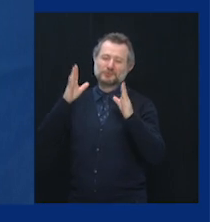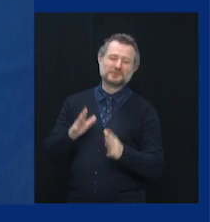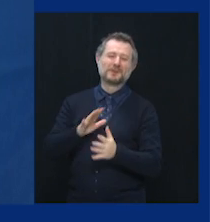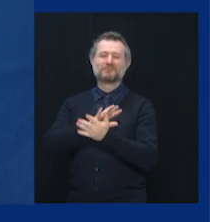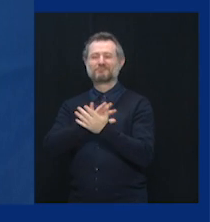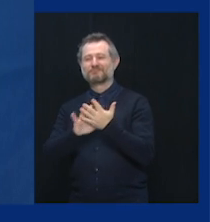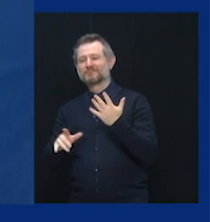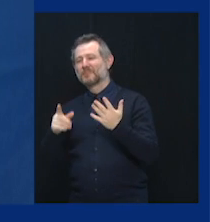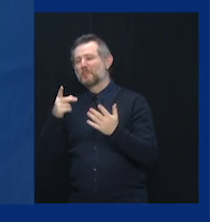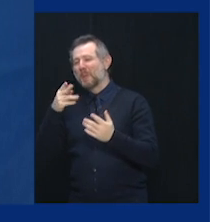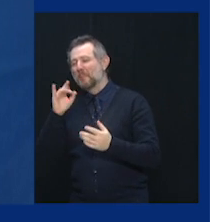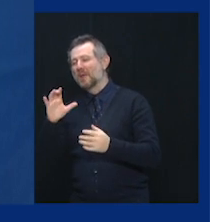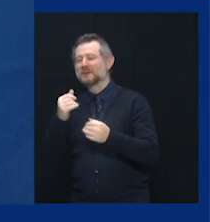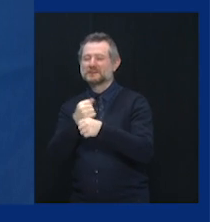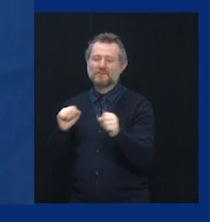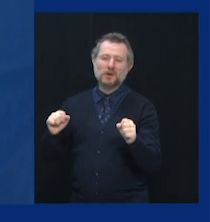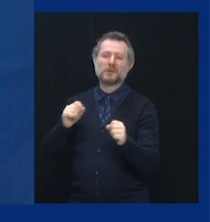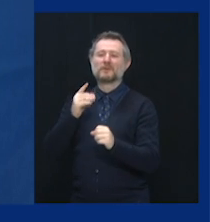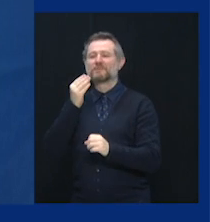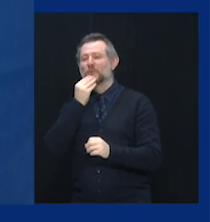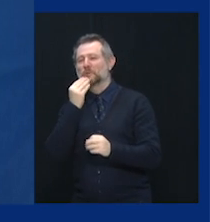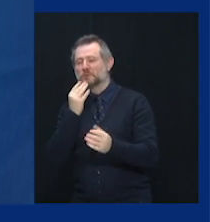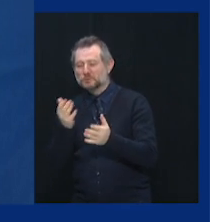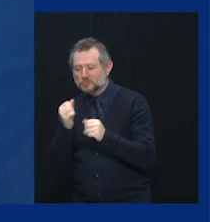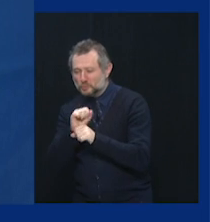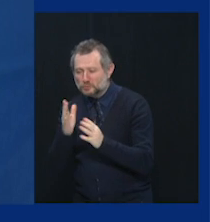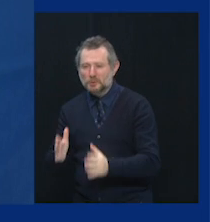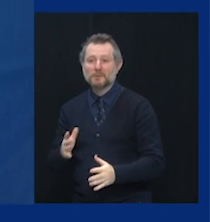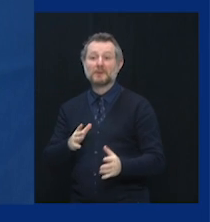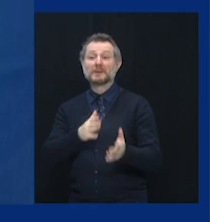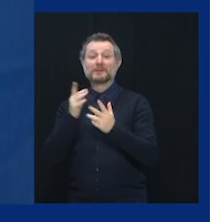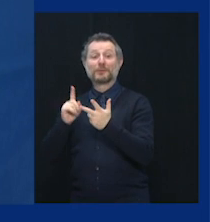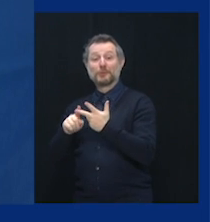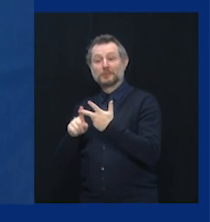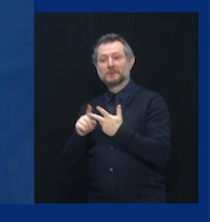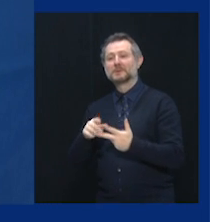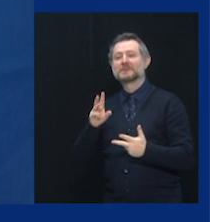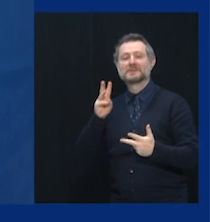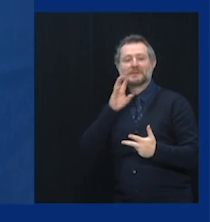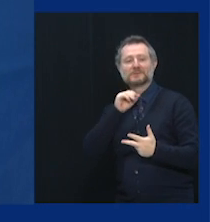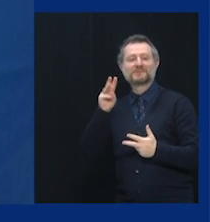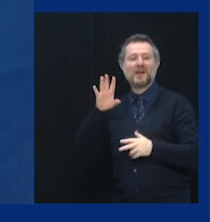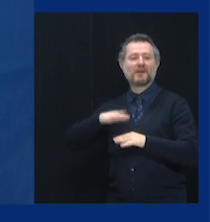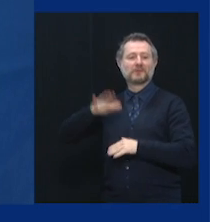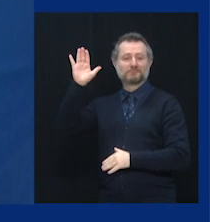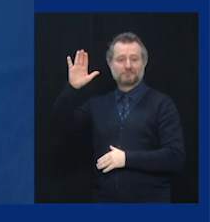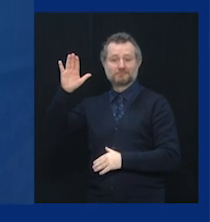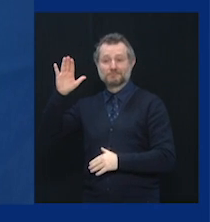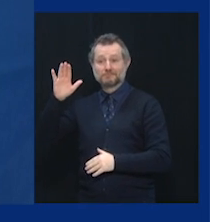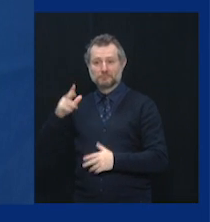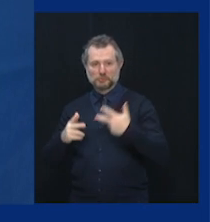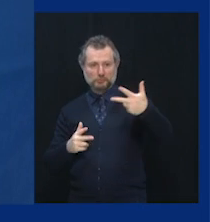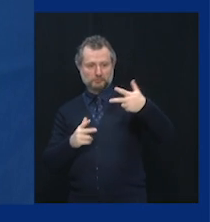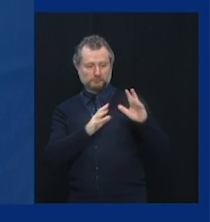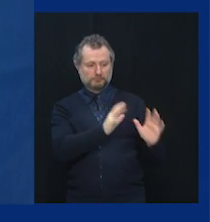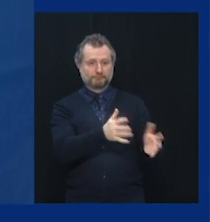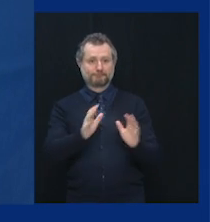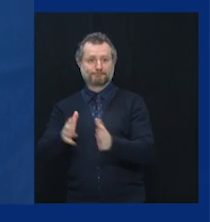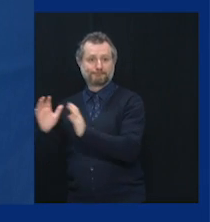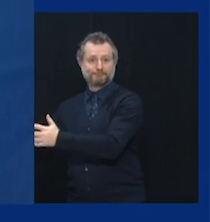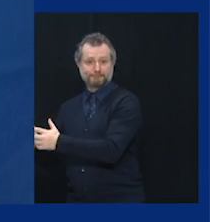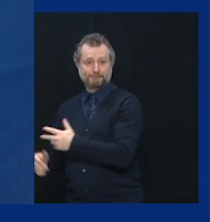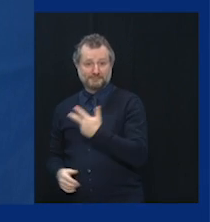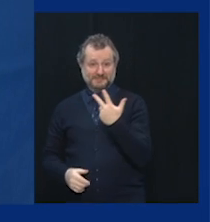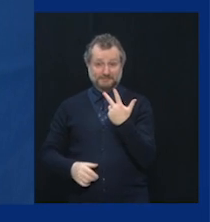workers, and you have 65 plus. Three separate groups. We want to